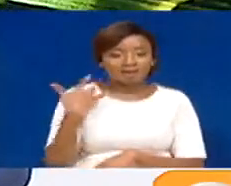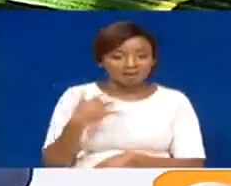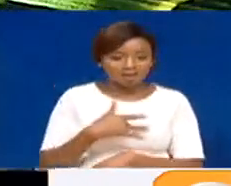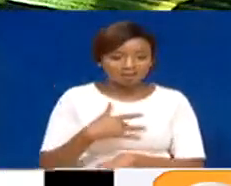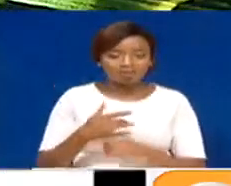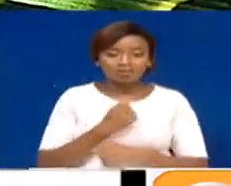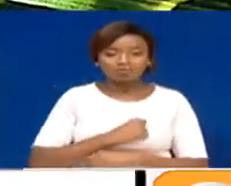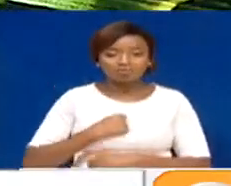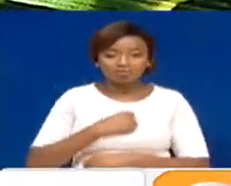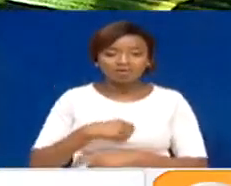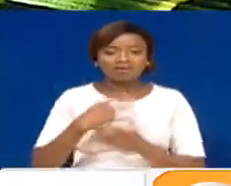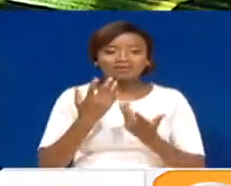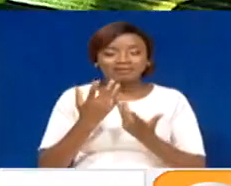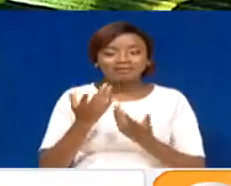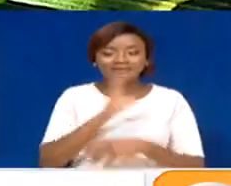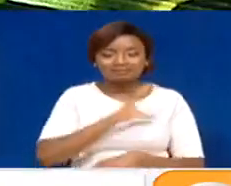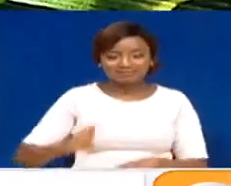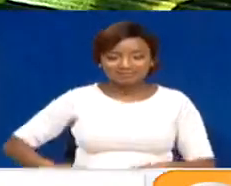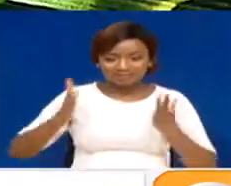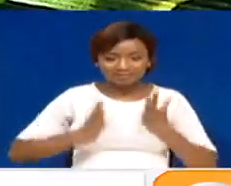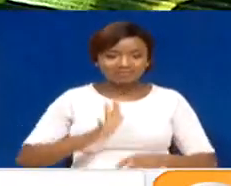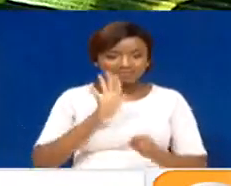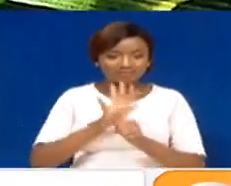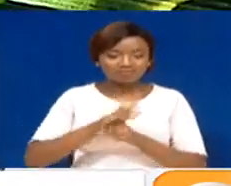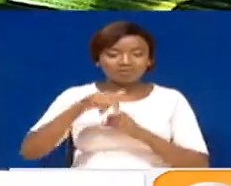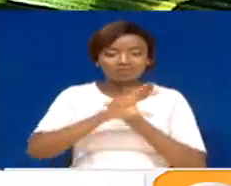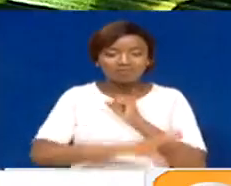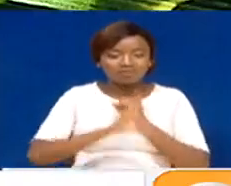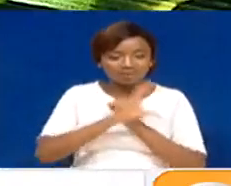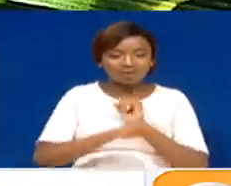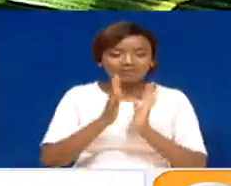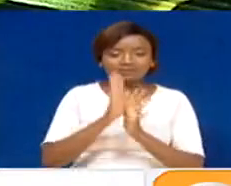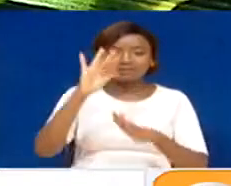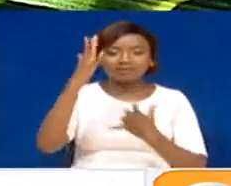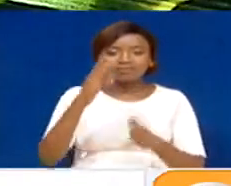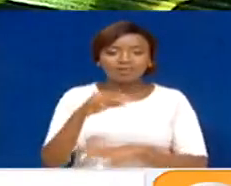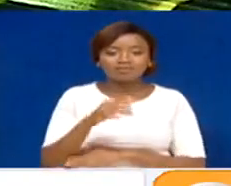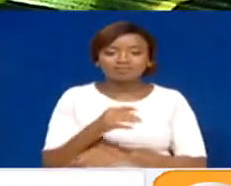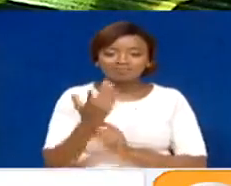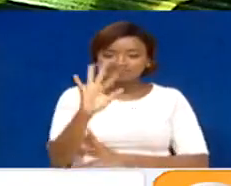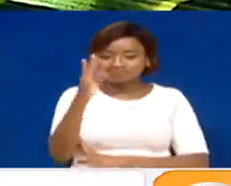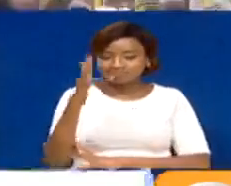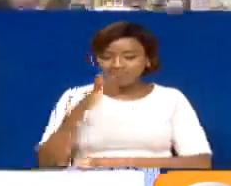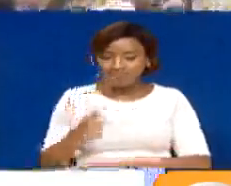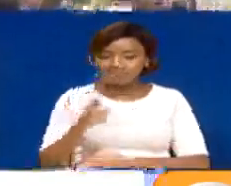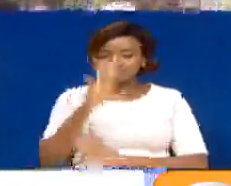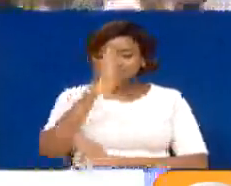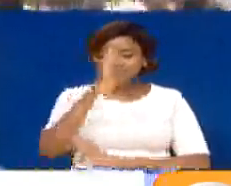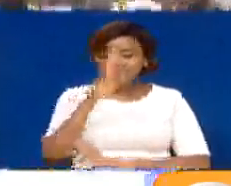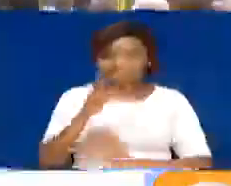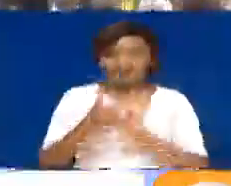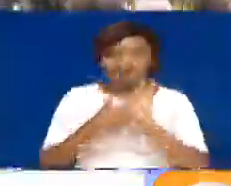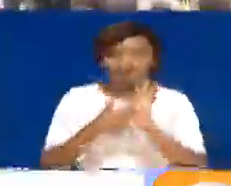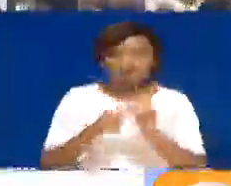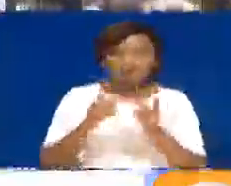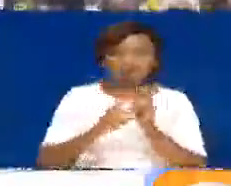Christians across Kenya joined the rest of the world in marking Palm Sunday. In Kirinyaga, Palm Sunday was marked in different churches with